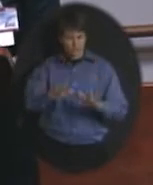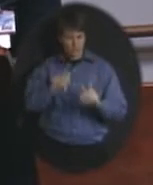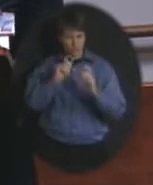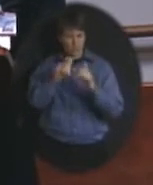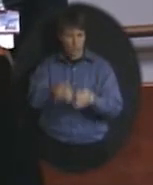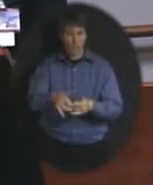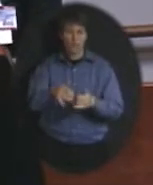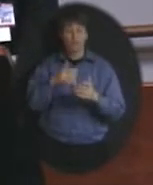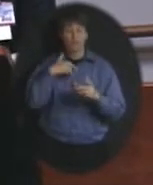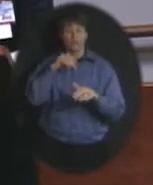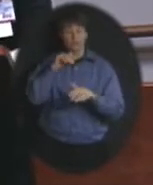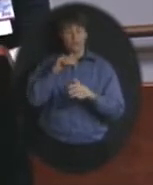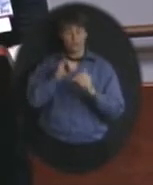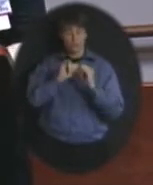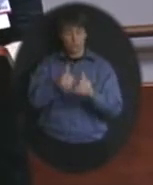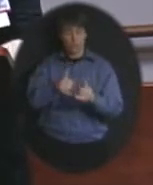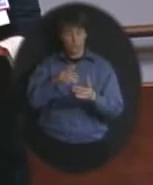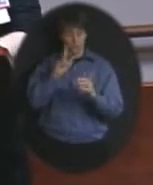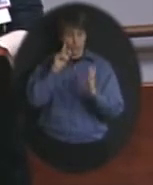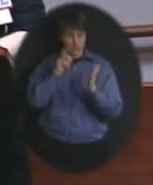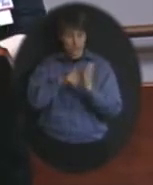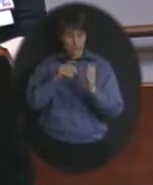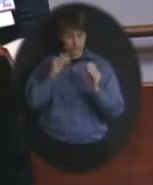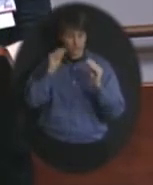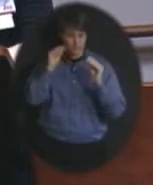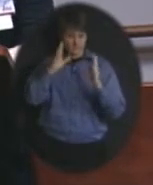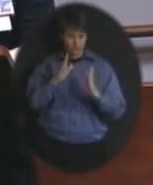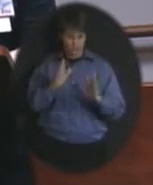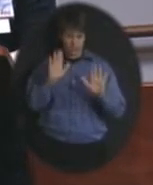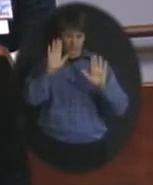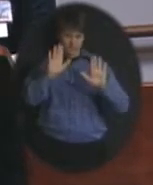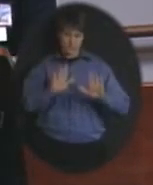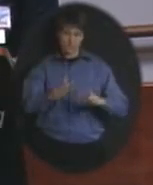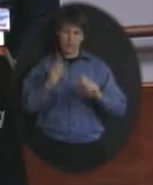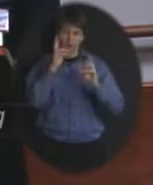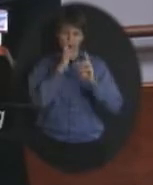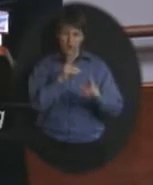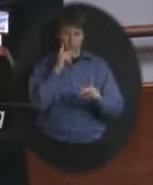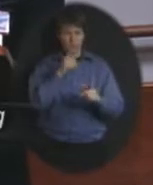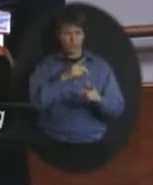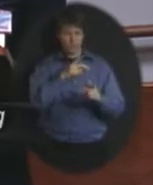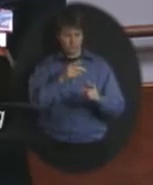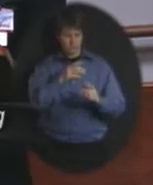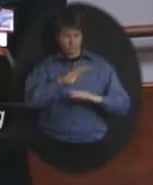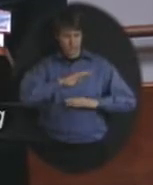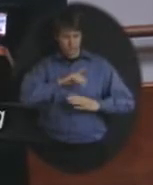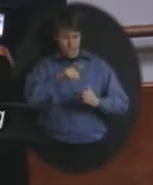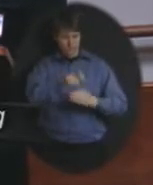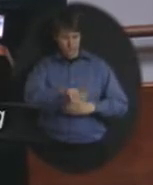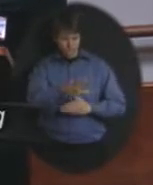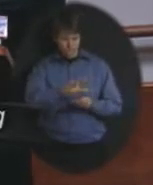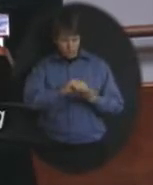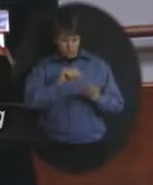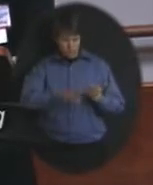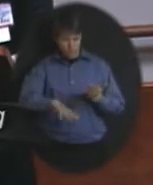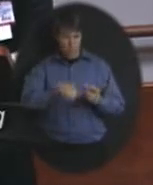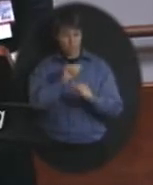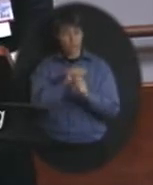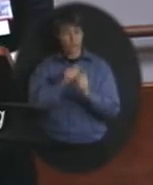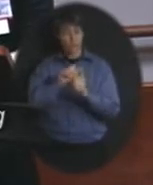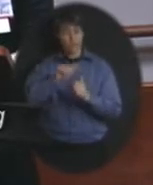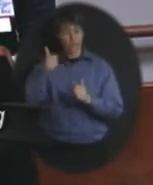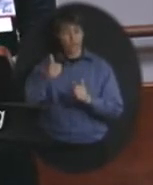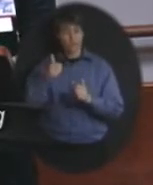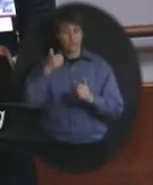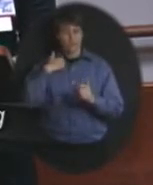award recognizes educators demonstrating teaching excellence by honoring them for meeting the needs of their students, working with others, and bridging the gap to